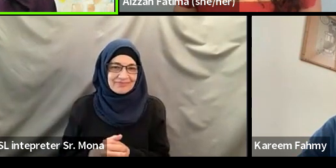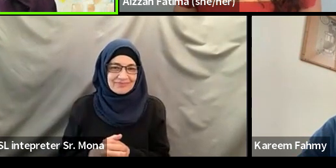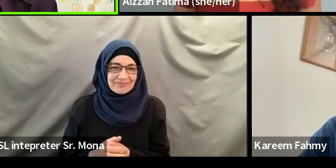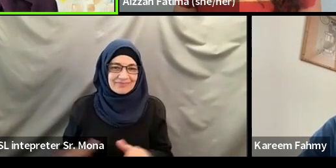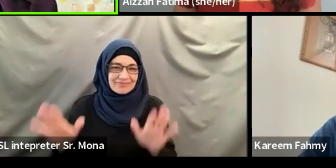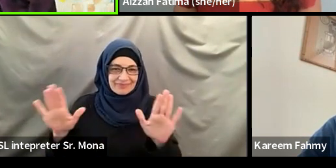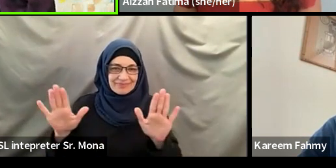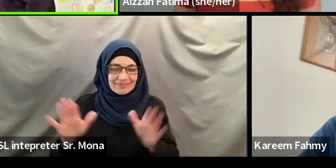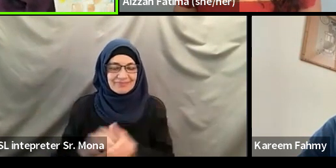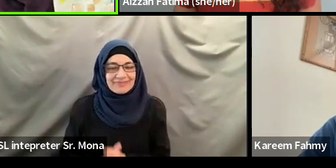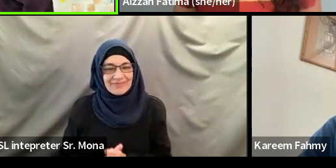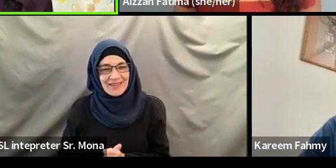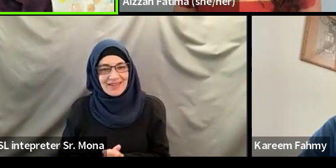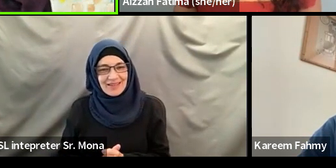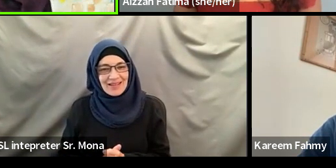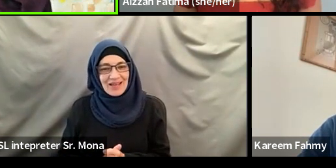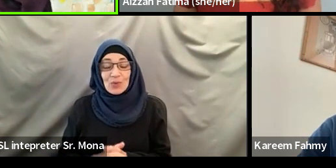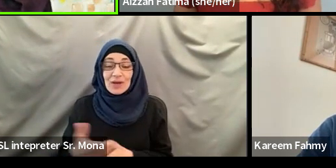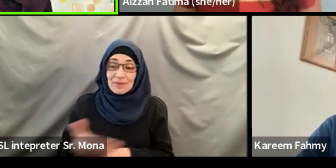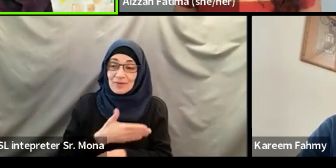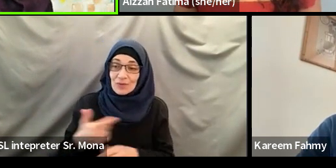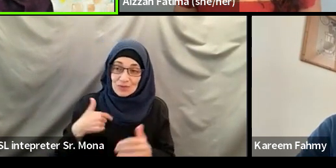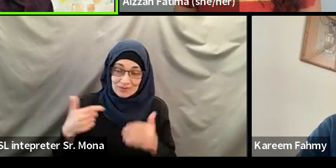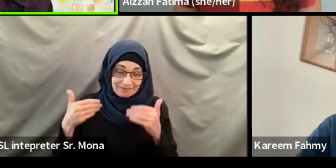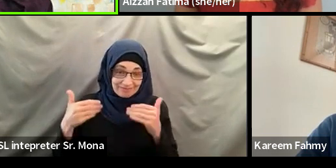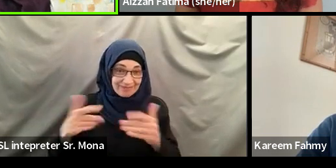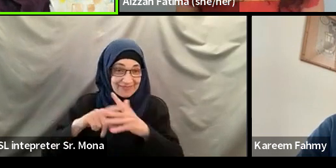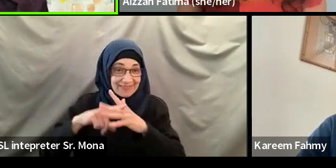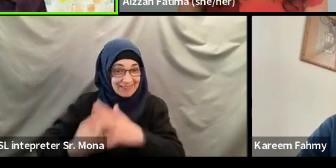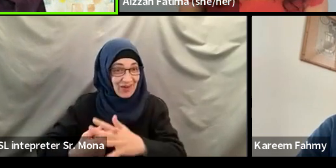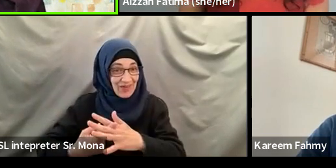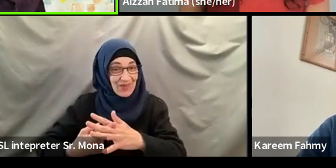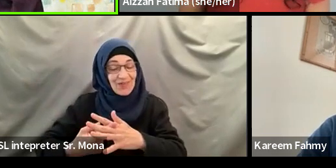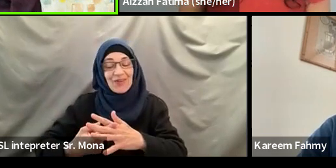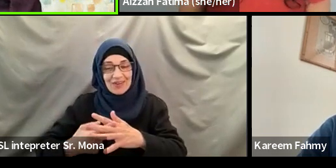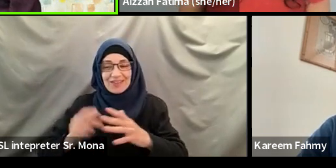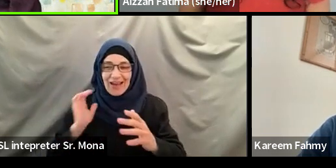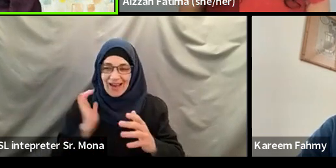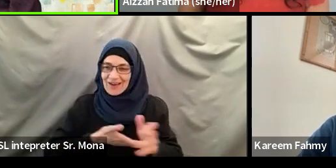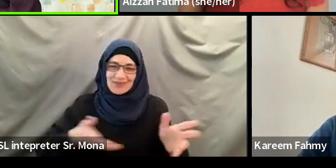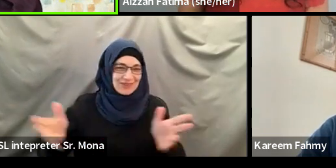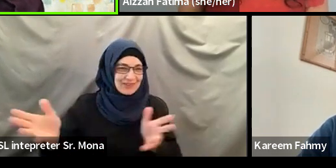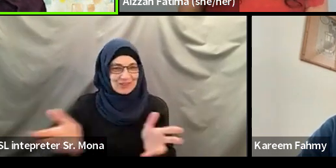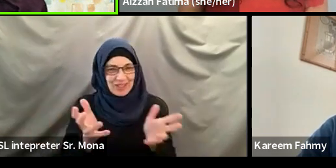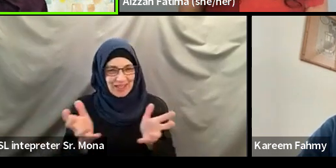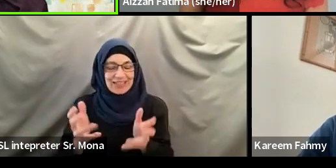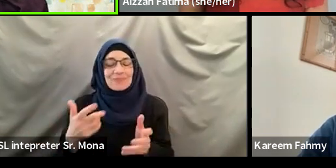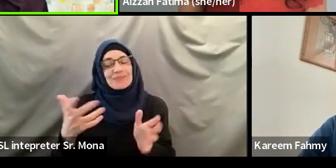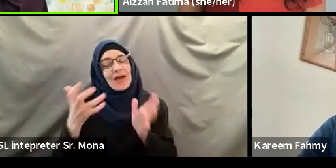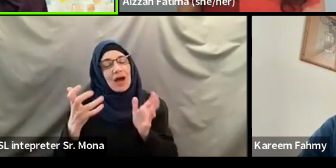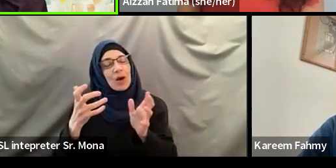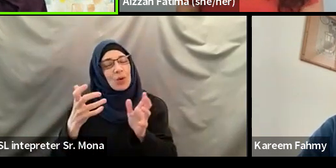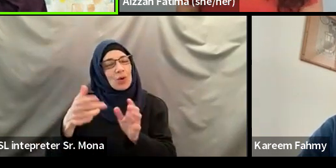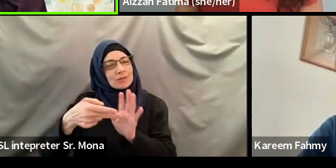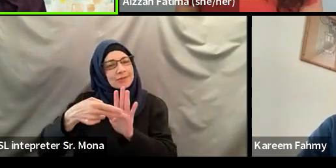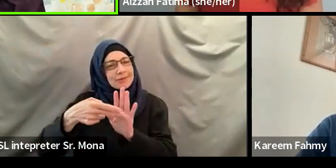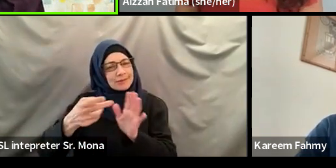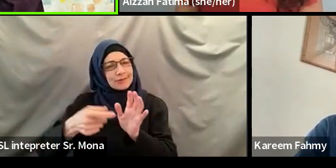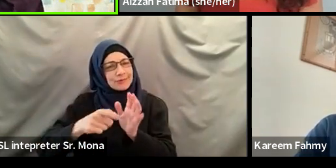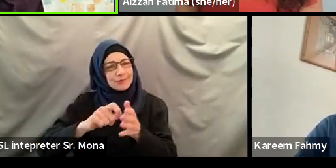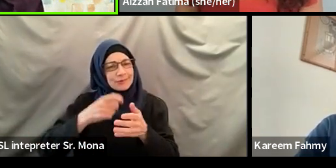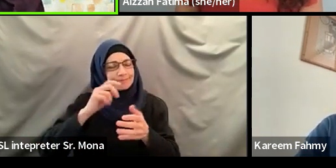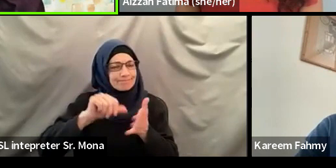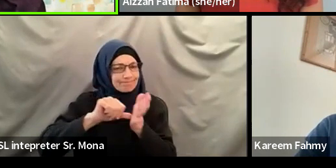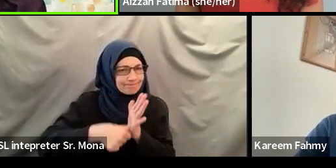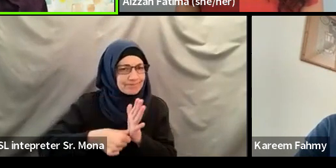Wonderful. So before we dive into our conversation today, I did want to flag that in the HowlRound live